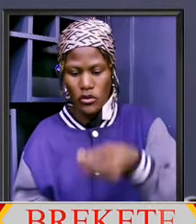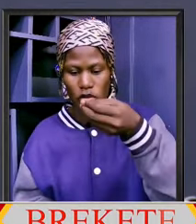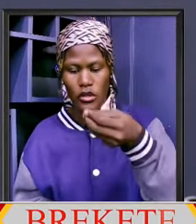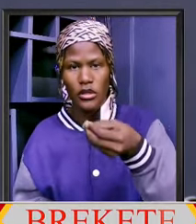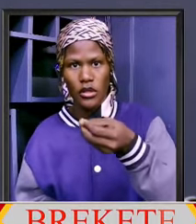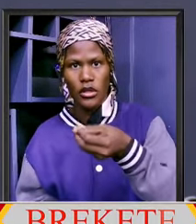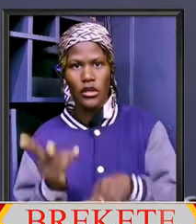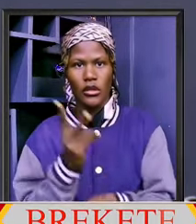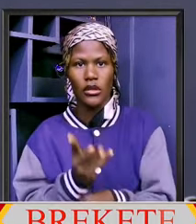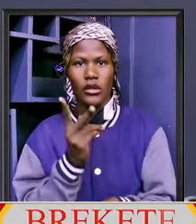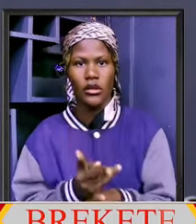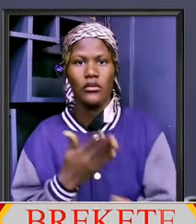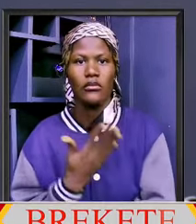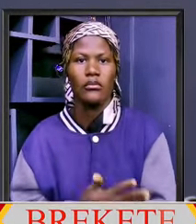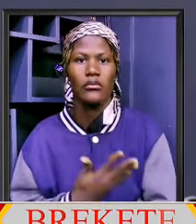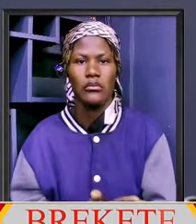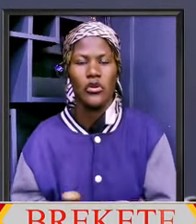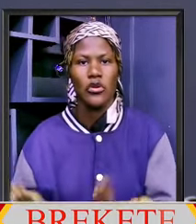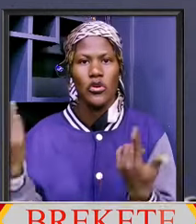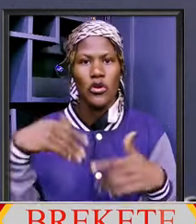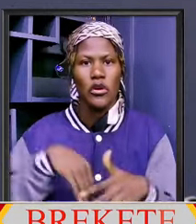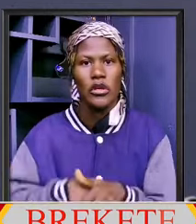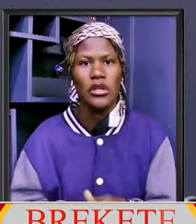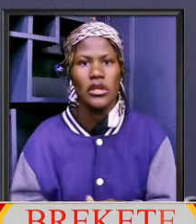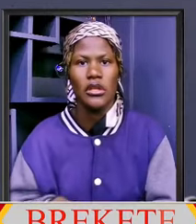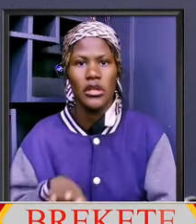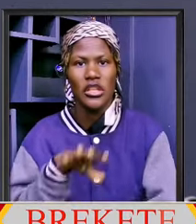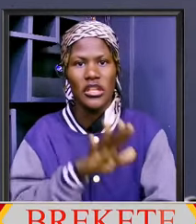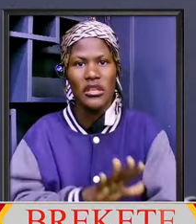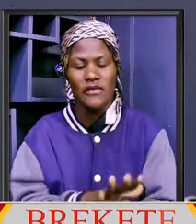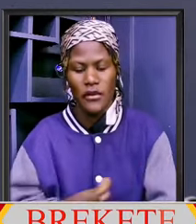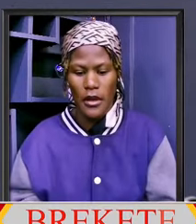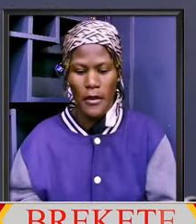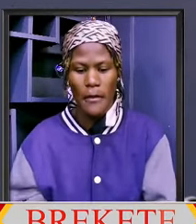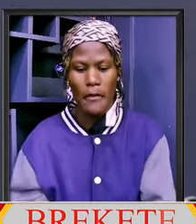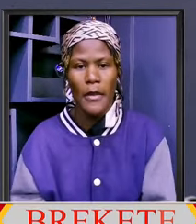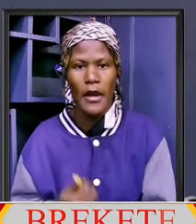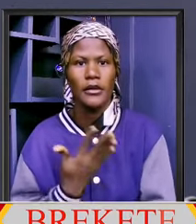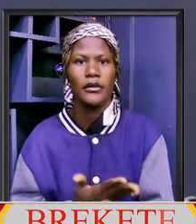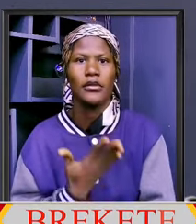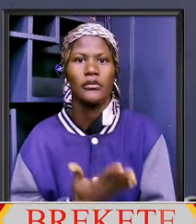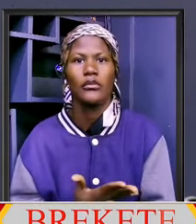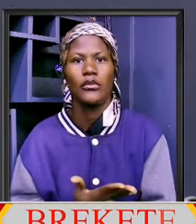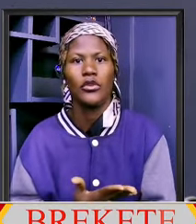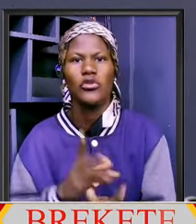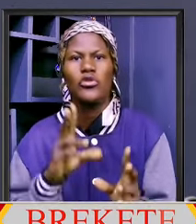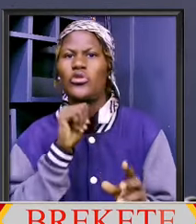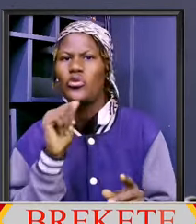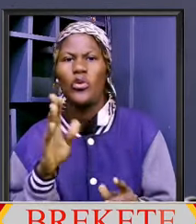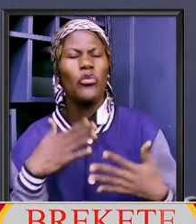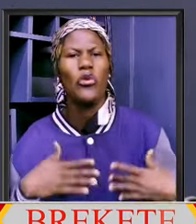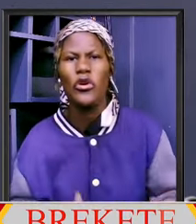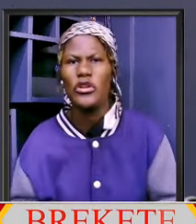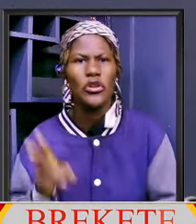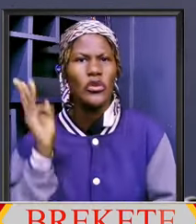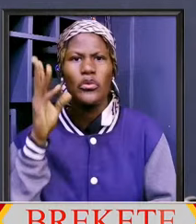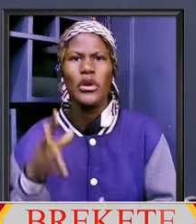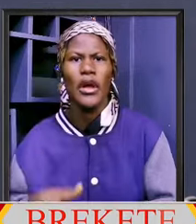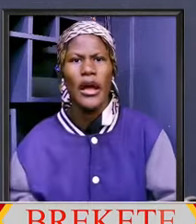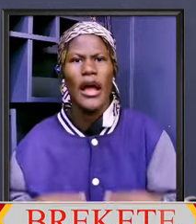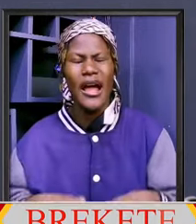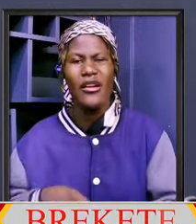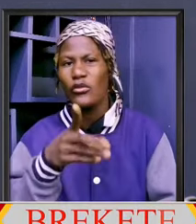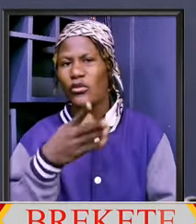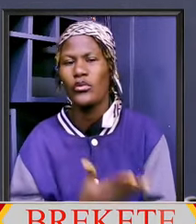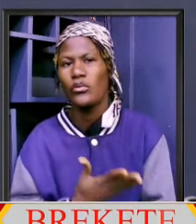them. They go come in the evening, come pack the money. Nobody they carry your money. Now Nigeria, now we don't enter